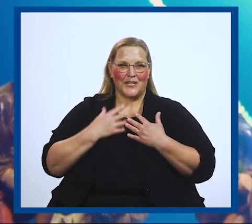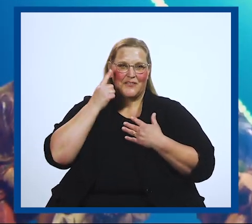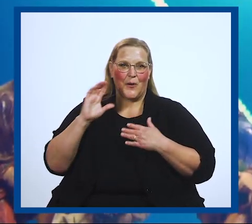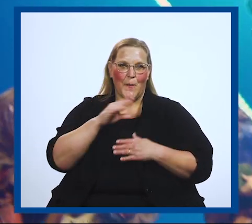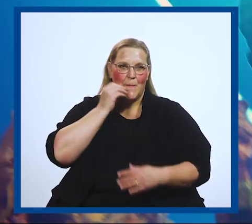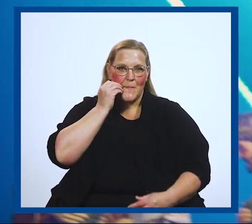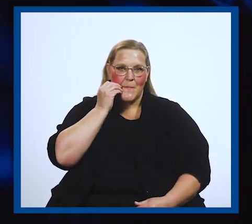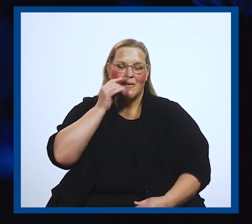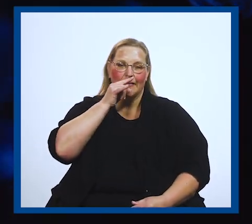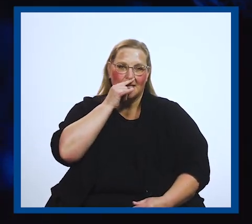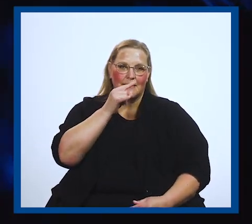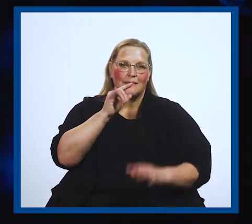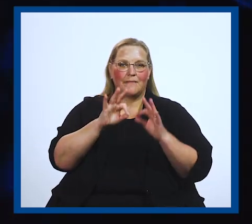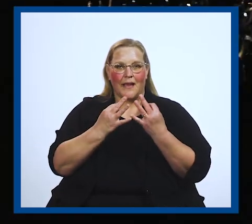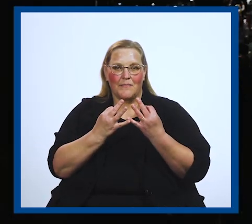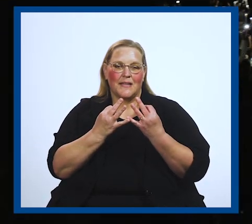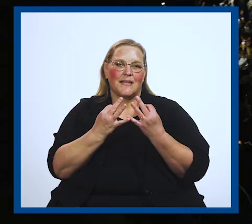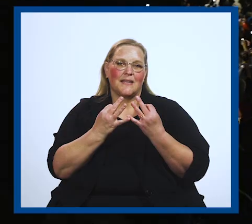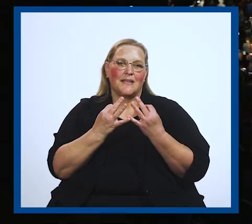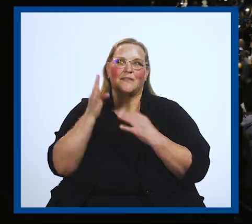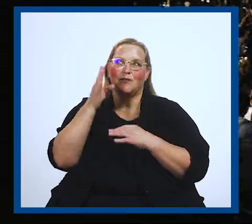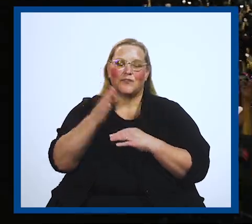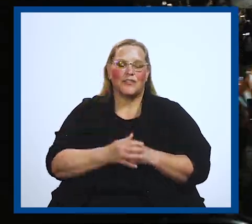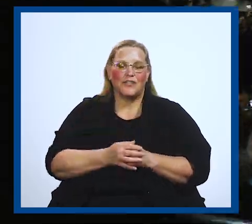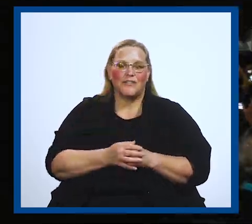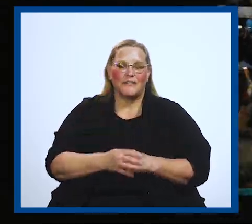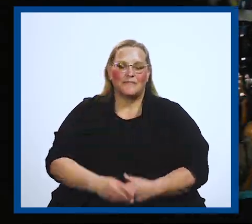home, for your kids, for your family, and for your future.